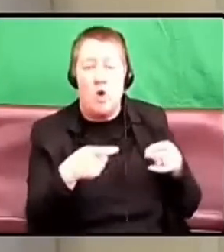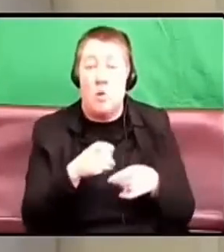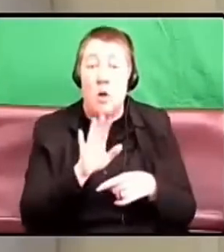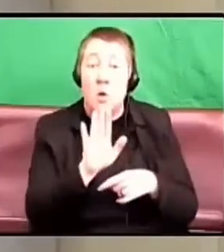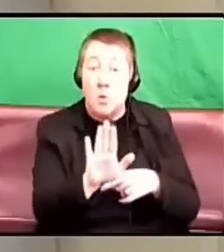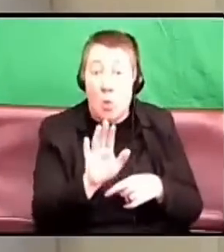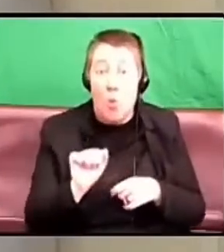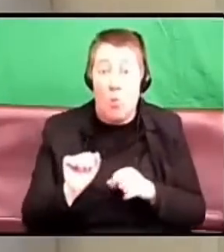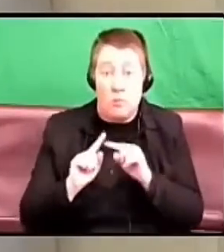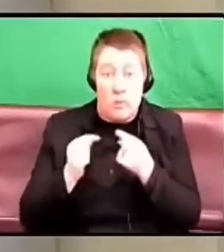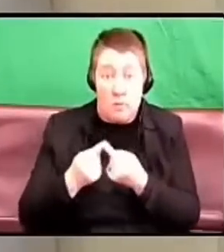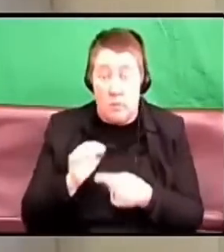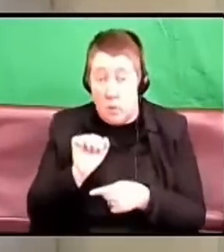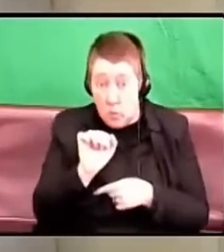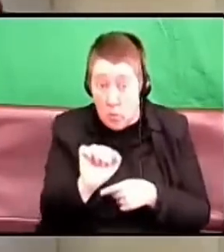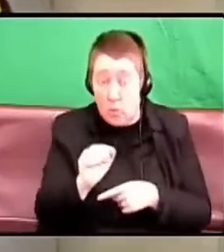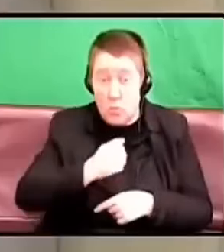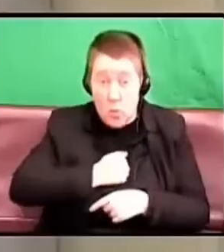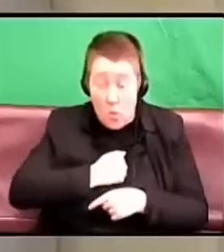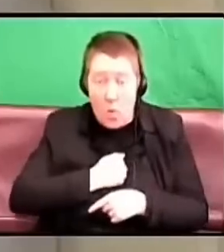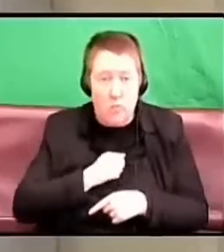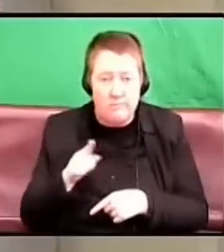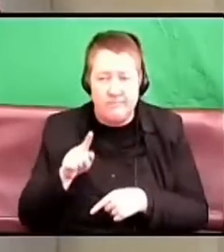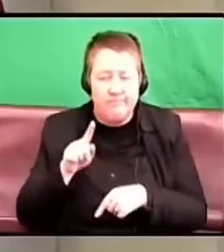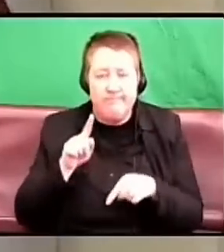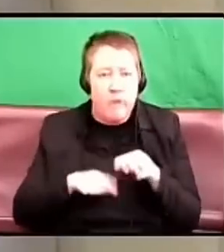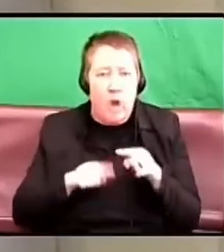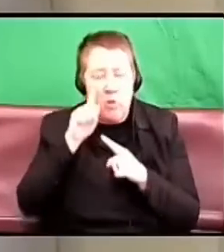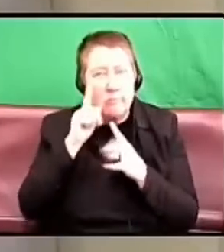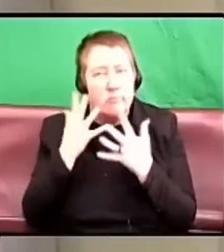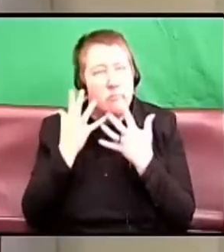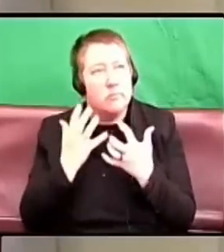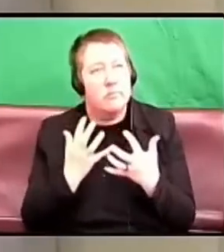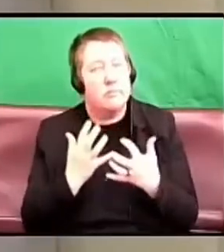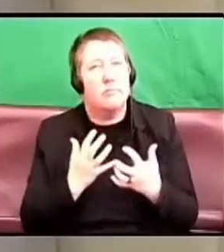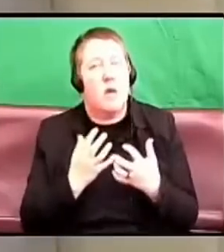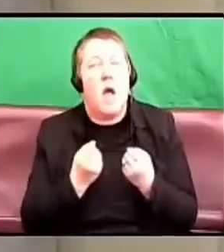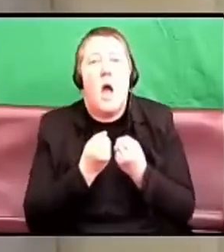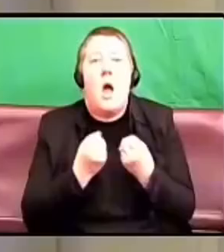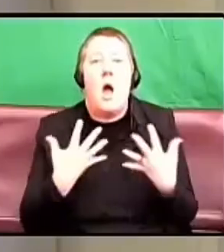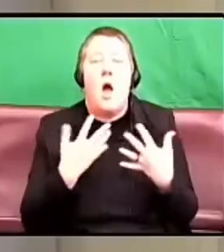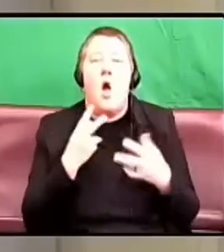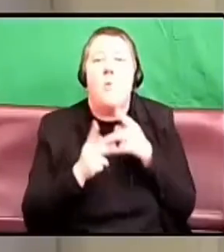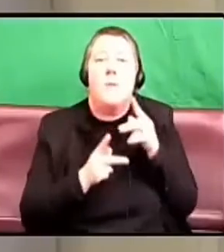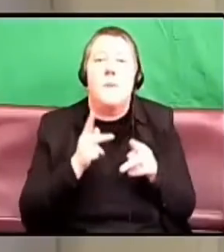them now, your own department cannot quantify how many people we